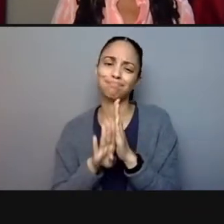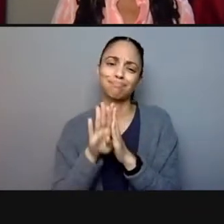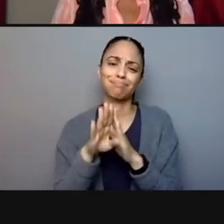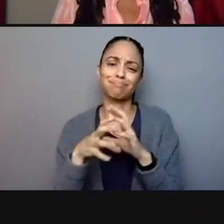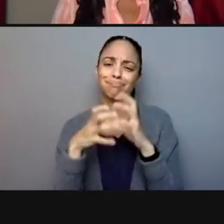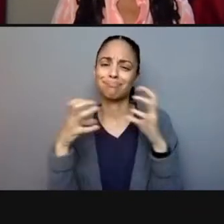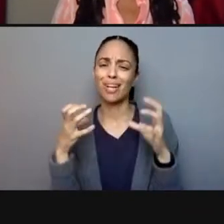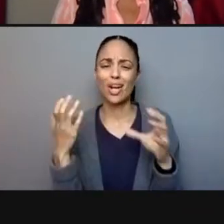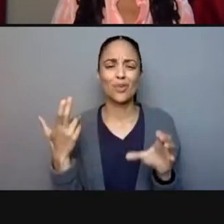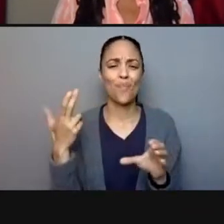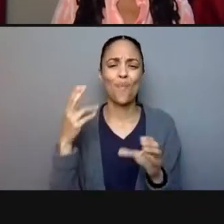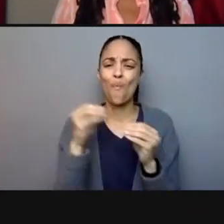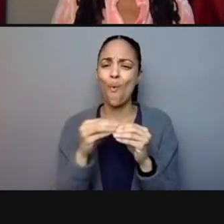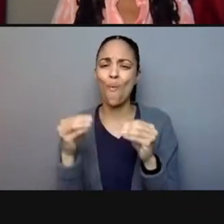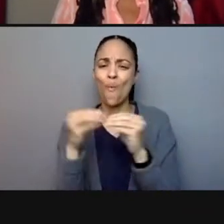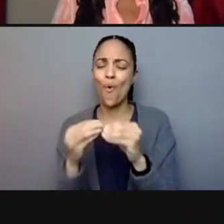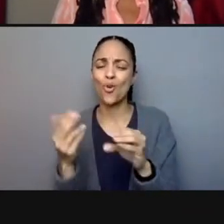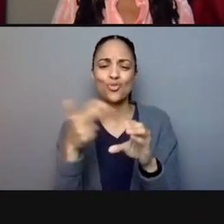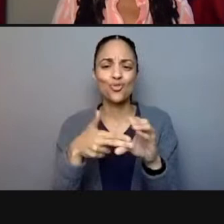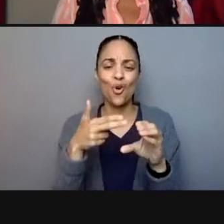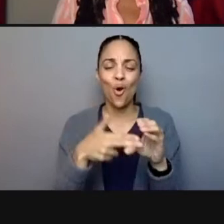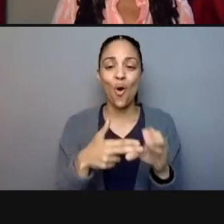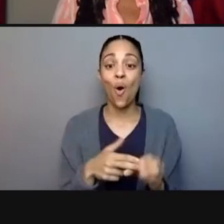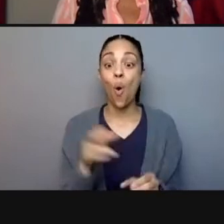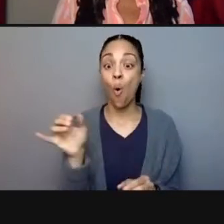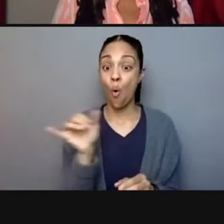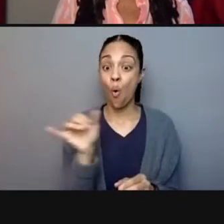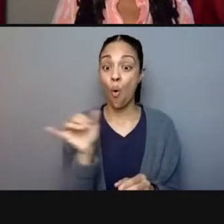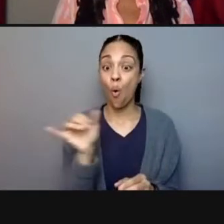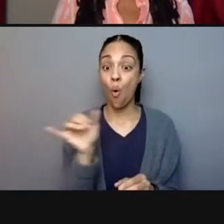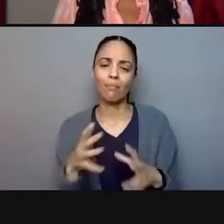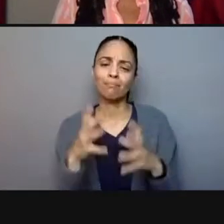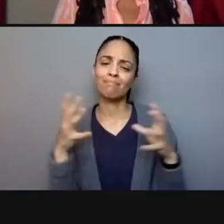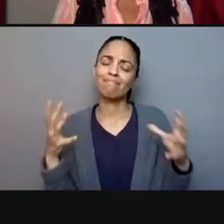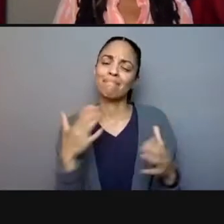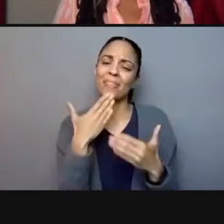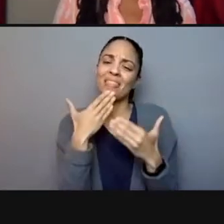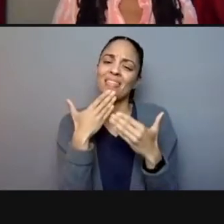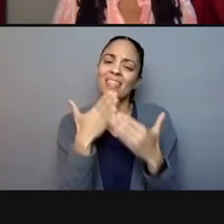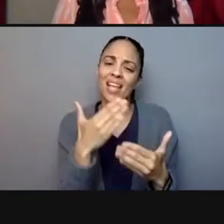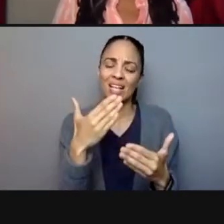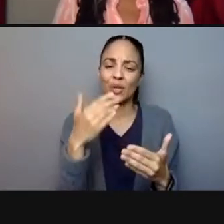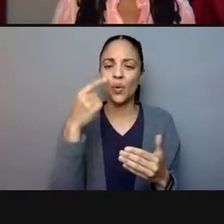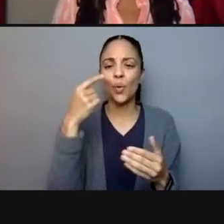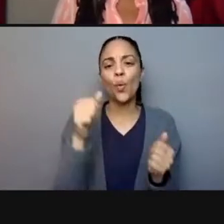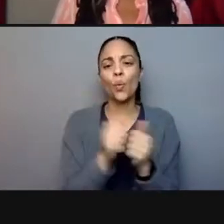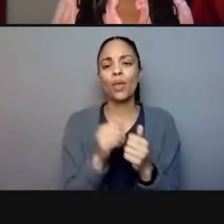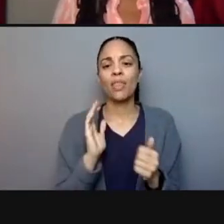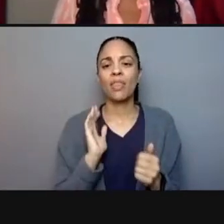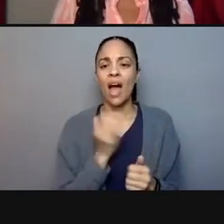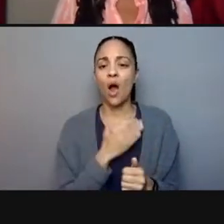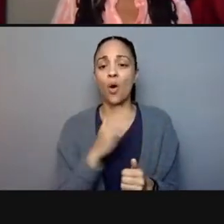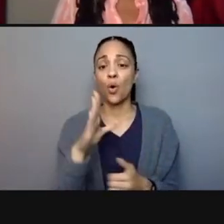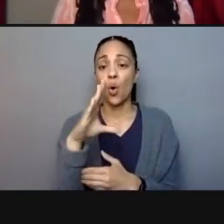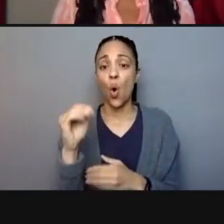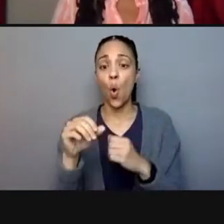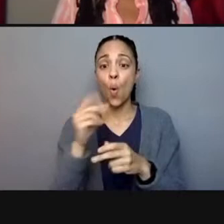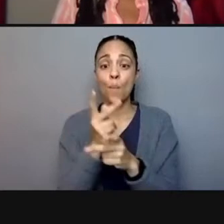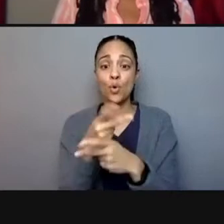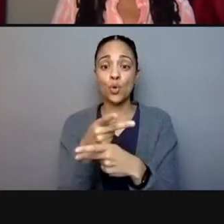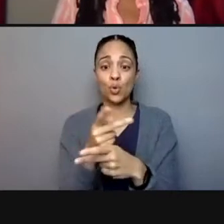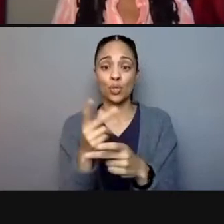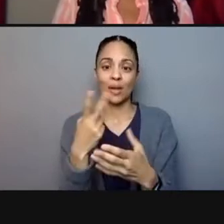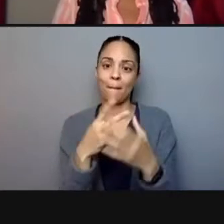Also, huge thanks to our co-presenting partner, 651 Arts, for helping to make Black Dance Stories